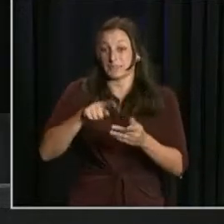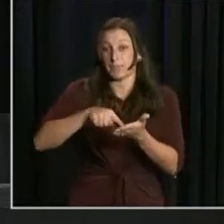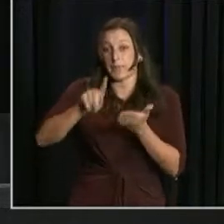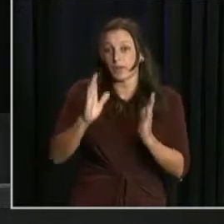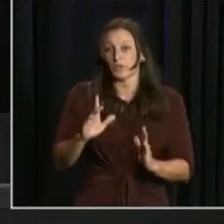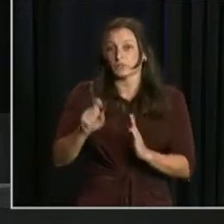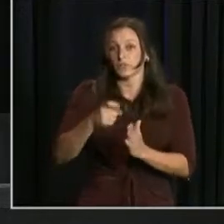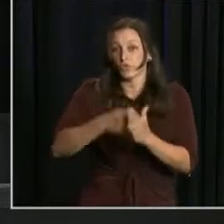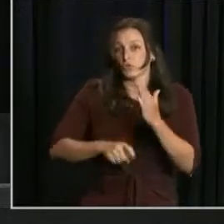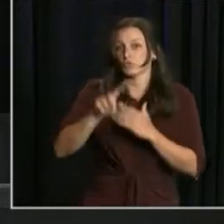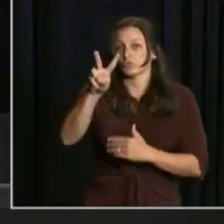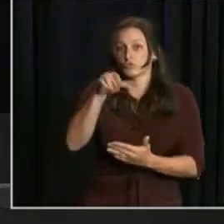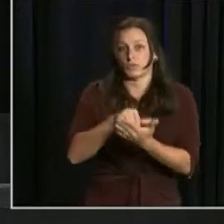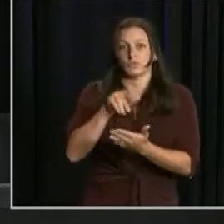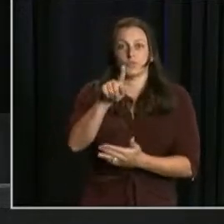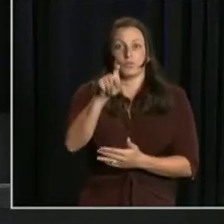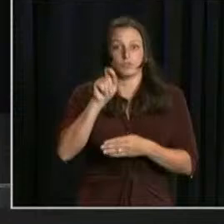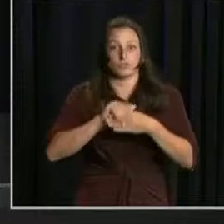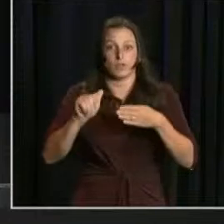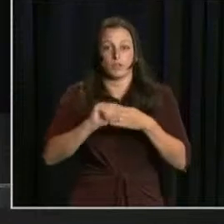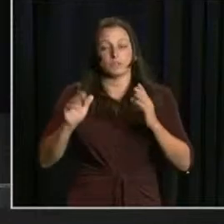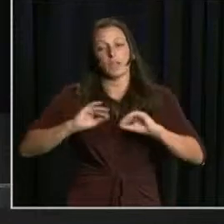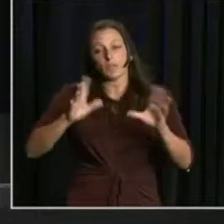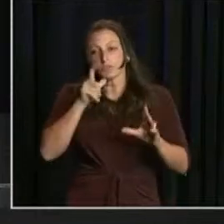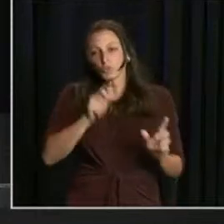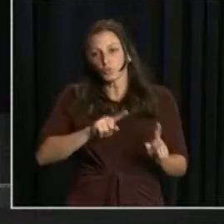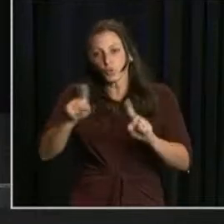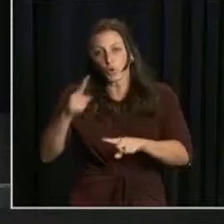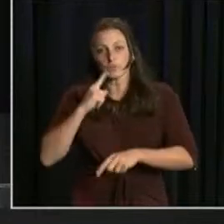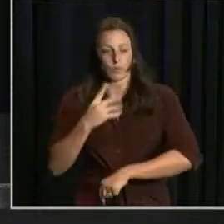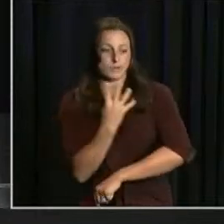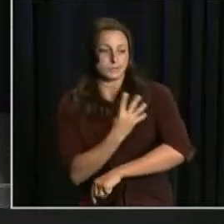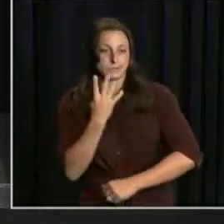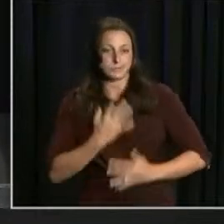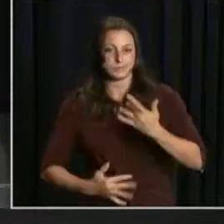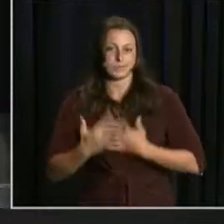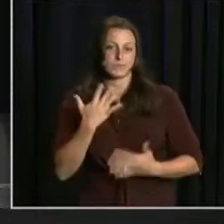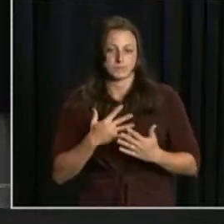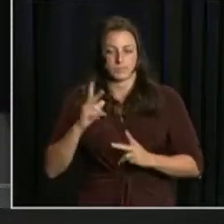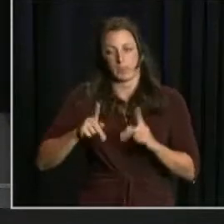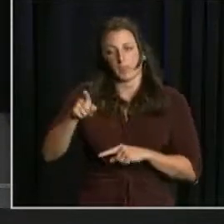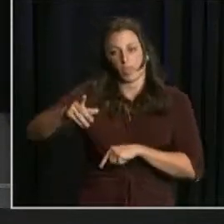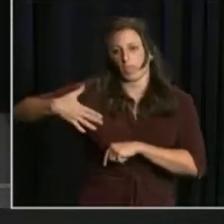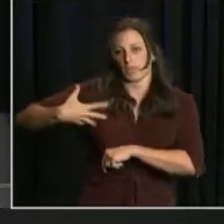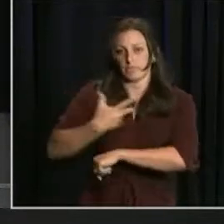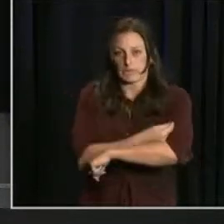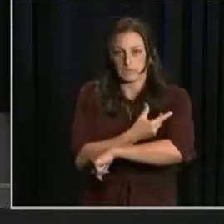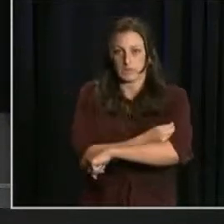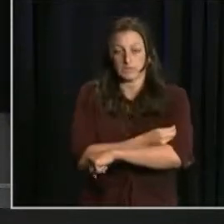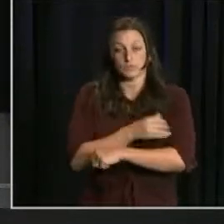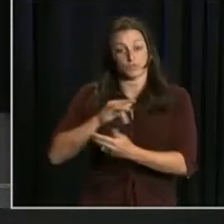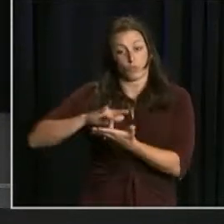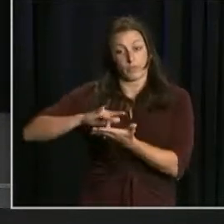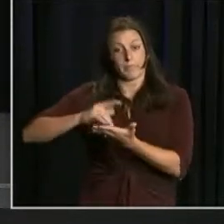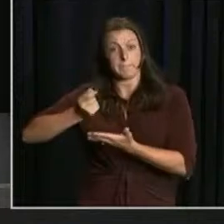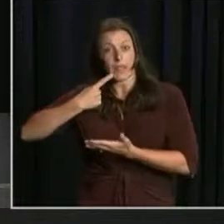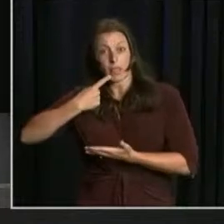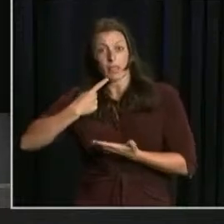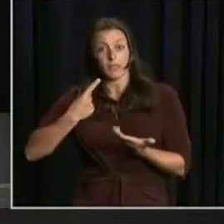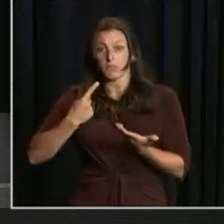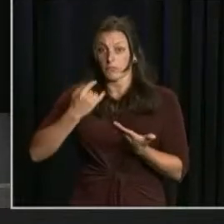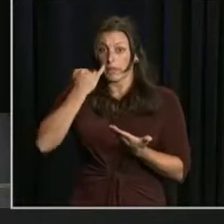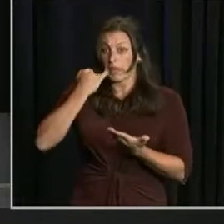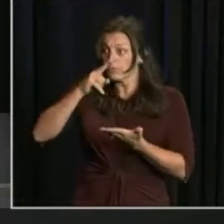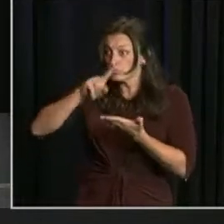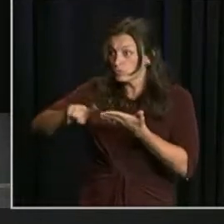$2,100, and obviously it's the unvaccinated that are almost predominantly there. So the pill, if it gets developed right and